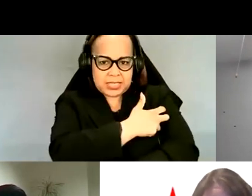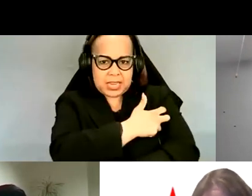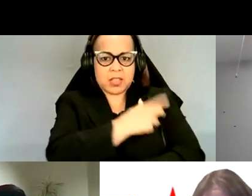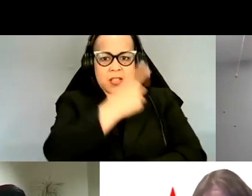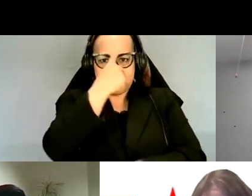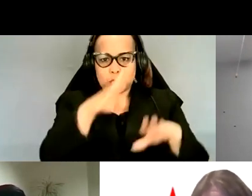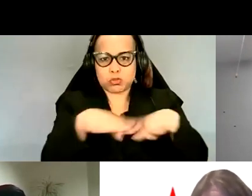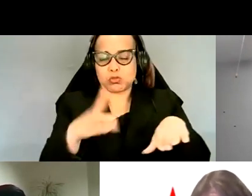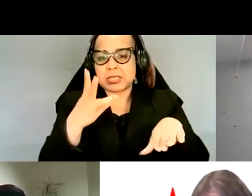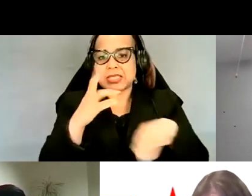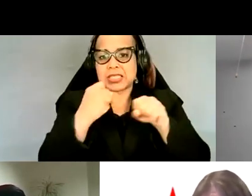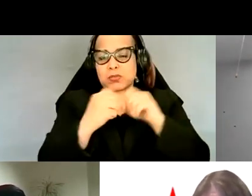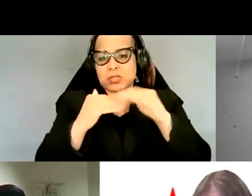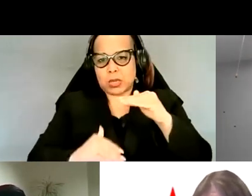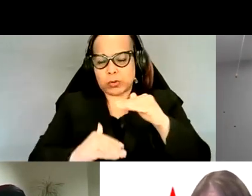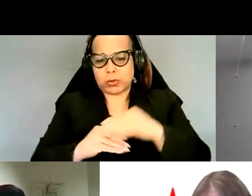children 16 years and younger.